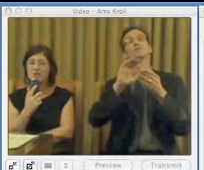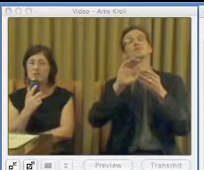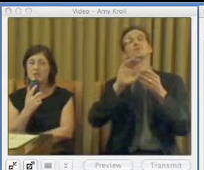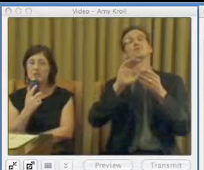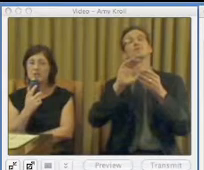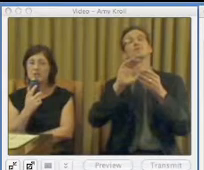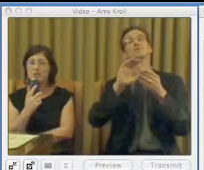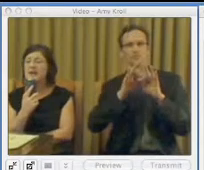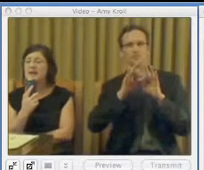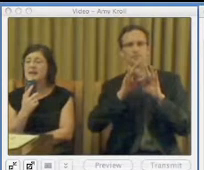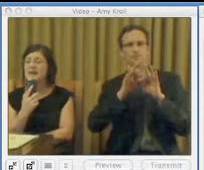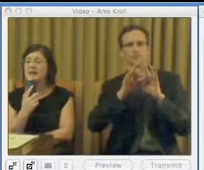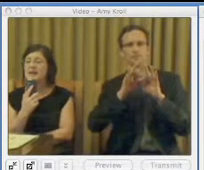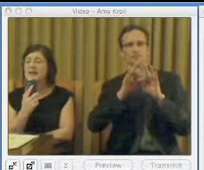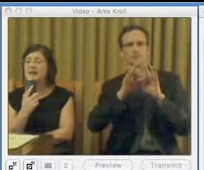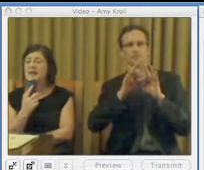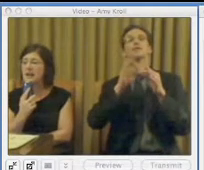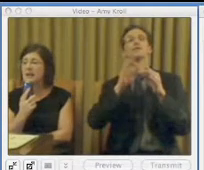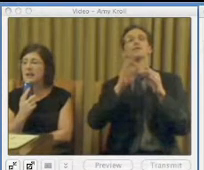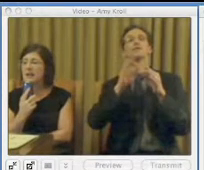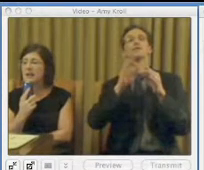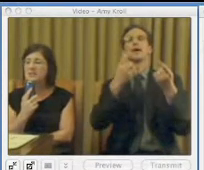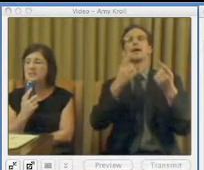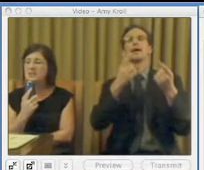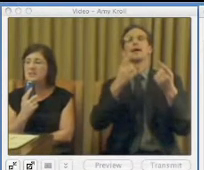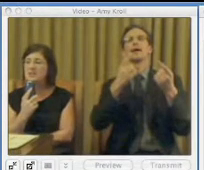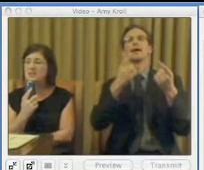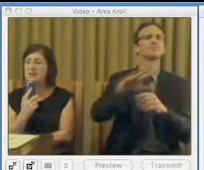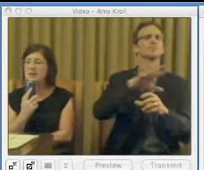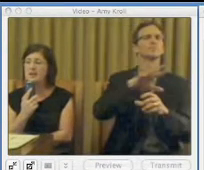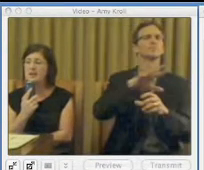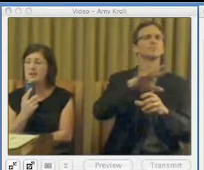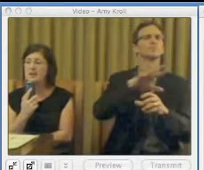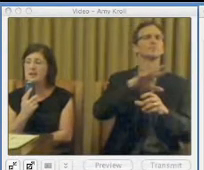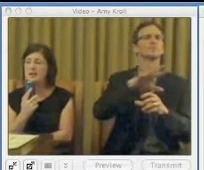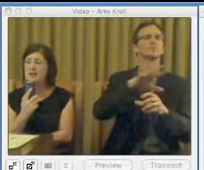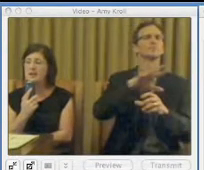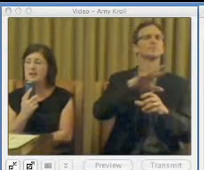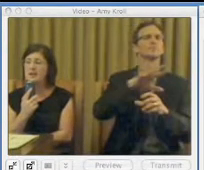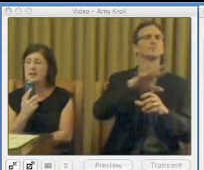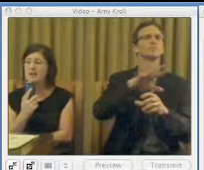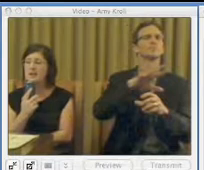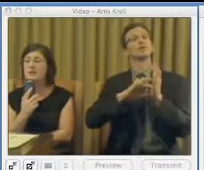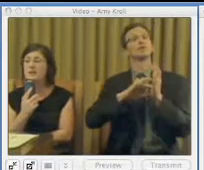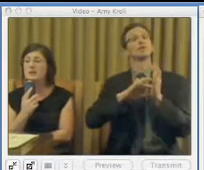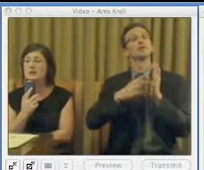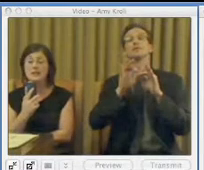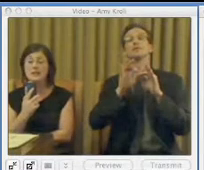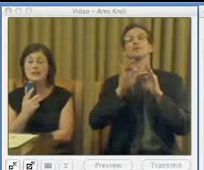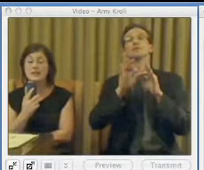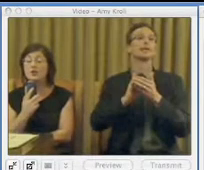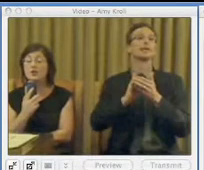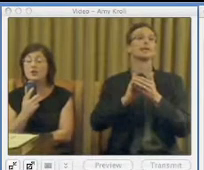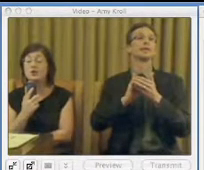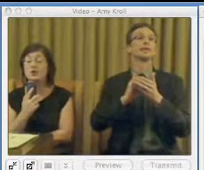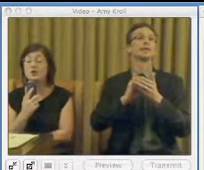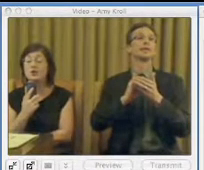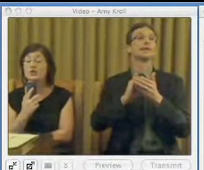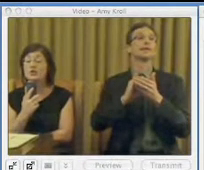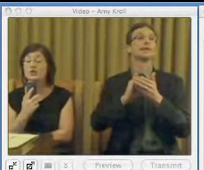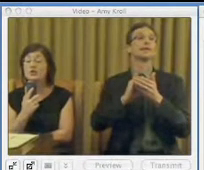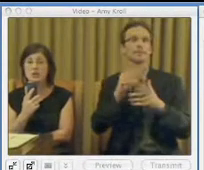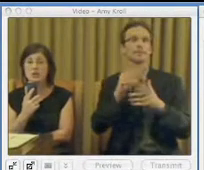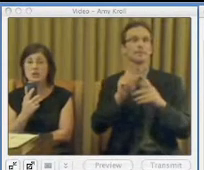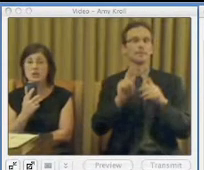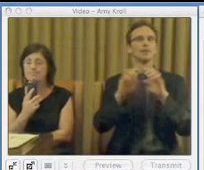that's based in the community. And they say that this encompasses interpreting which takes place in everyday